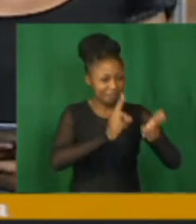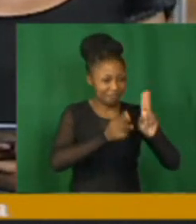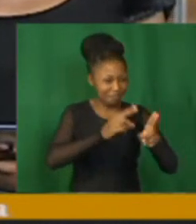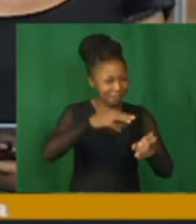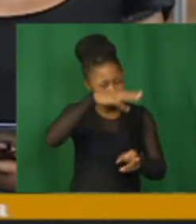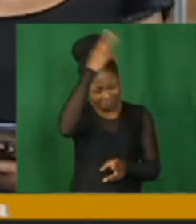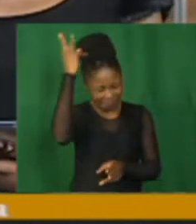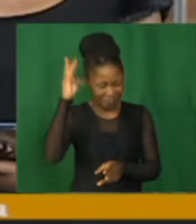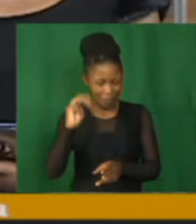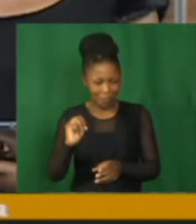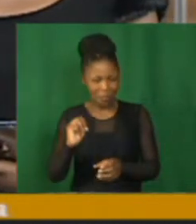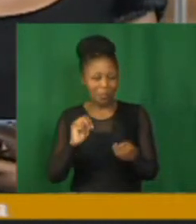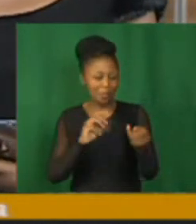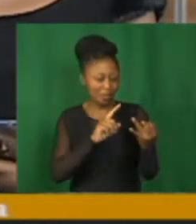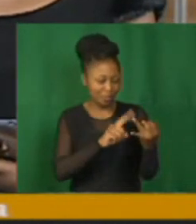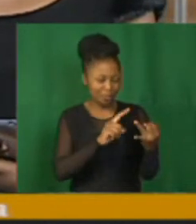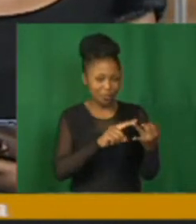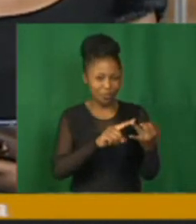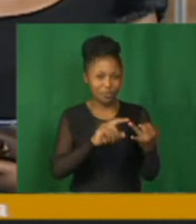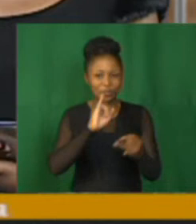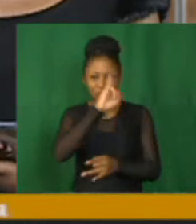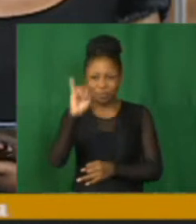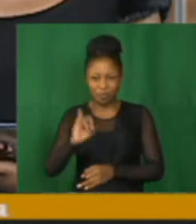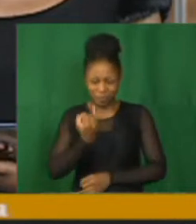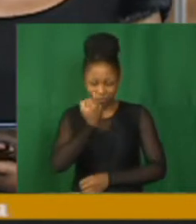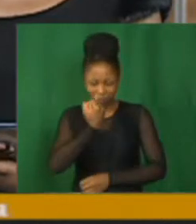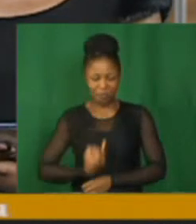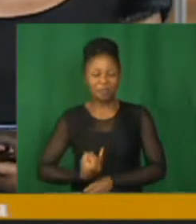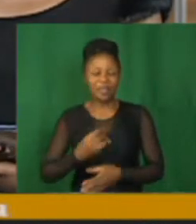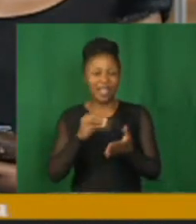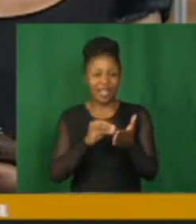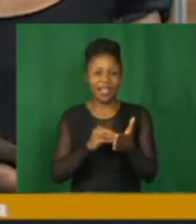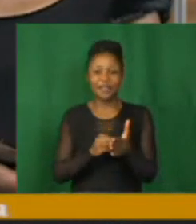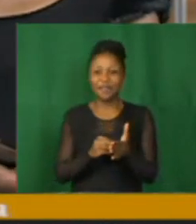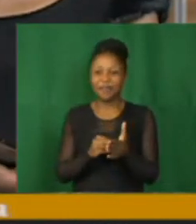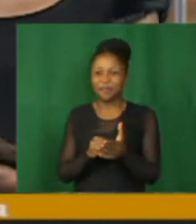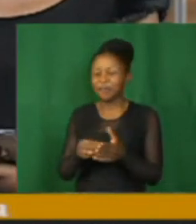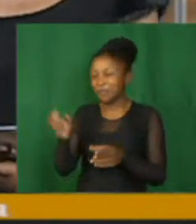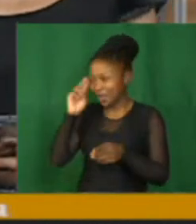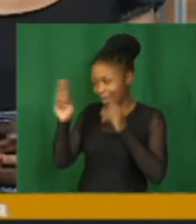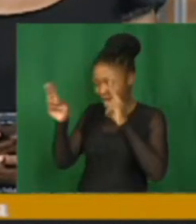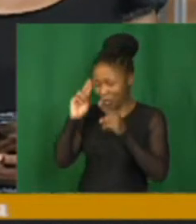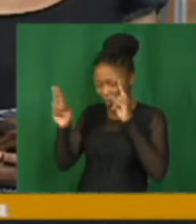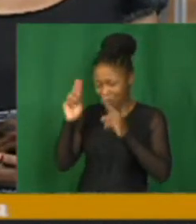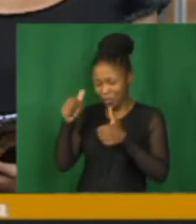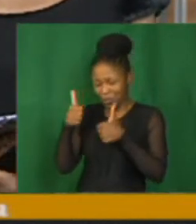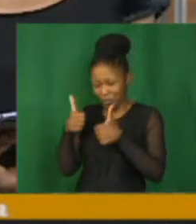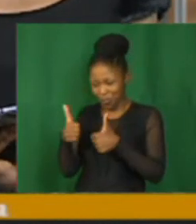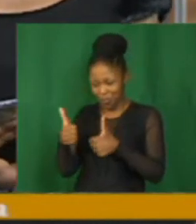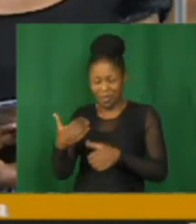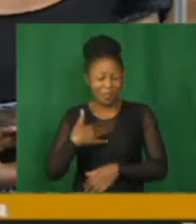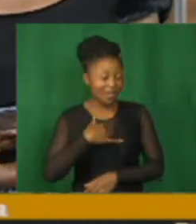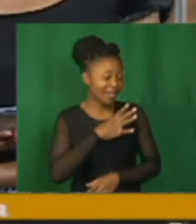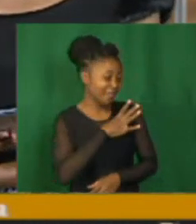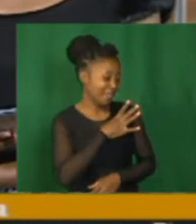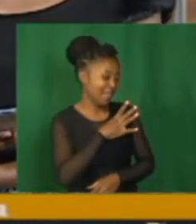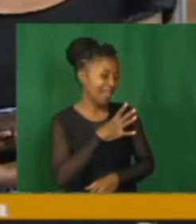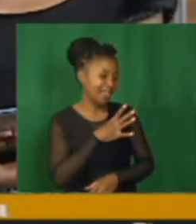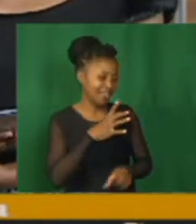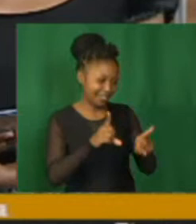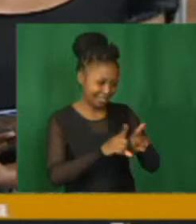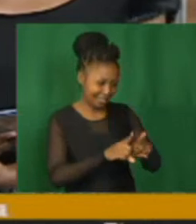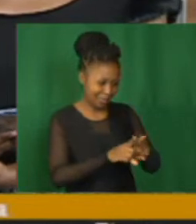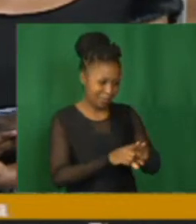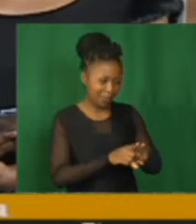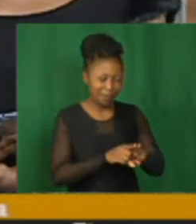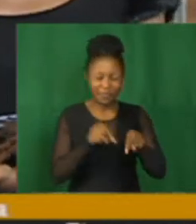interpreters Nompumelelo Hadebe and Zanele Mota. How are you doing today, Lerato? I'm great. How are you, Nogwazi? I'm awesome